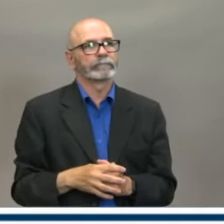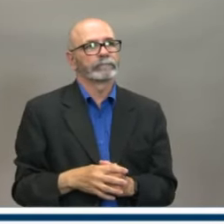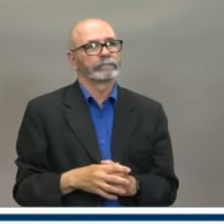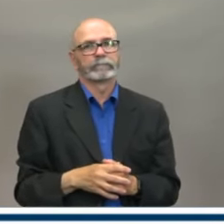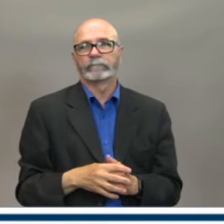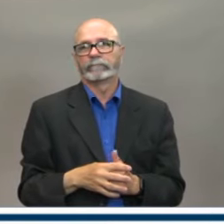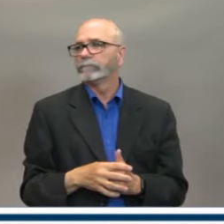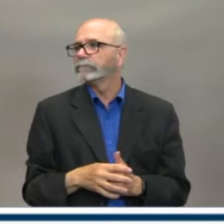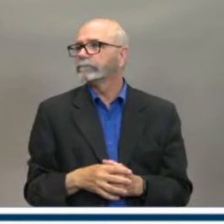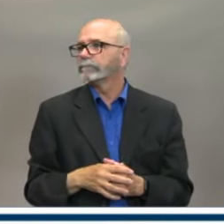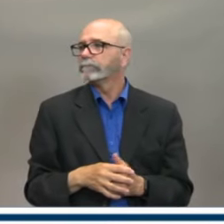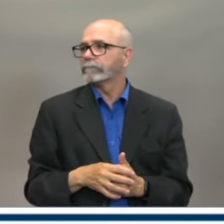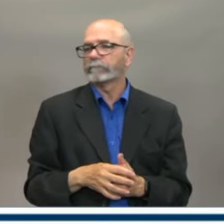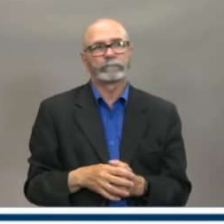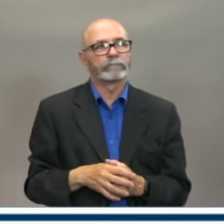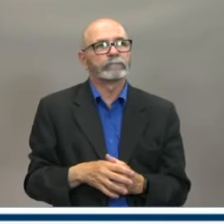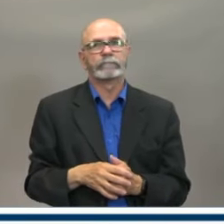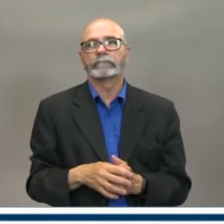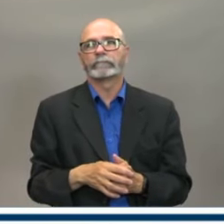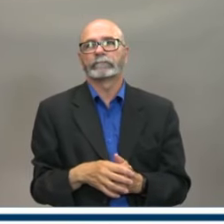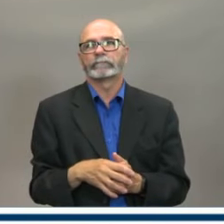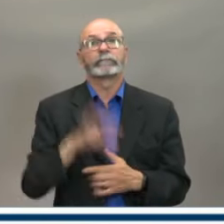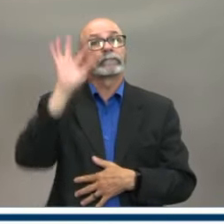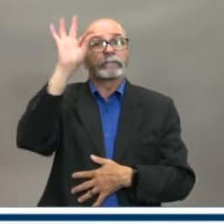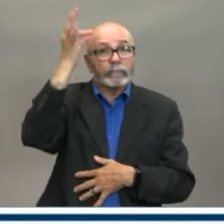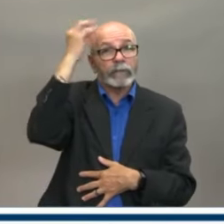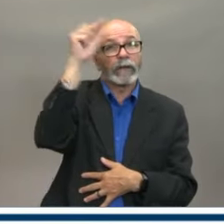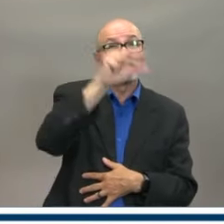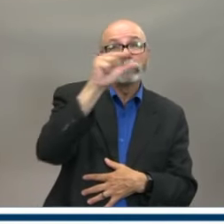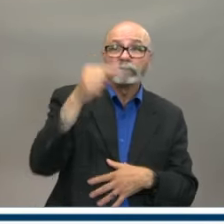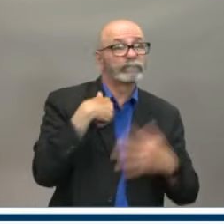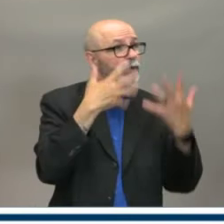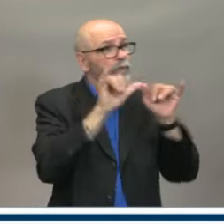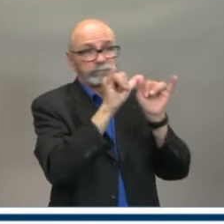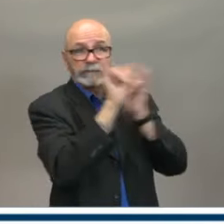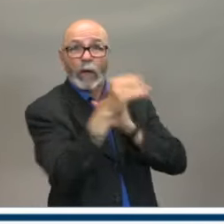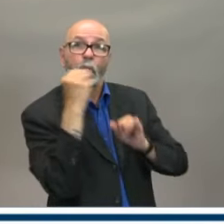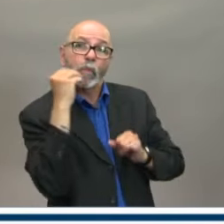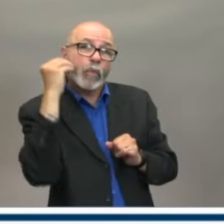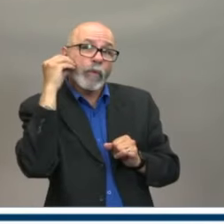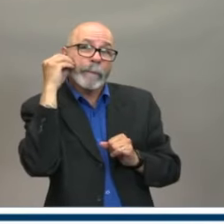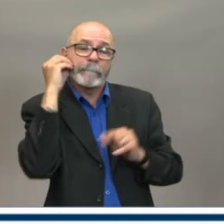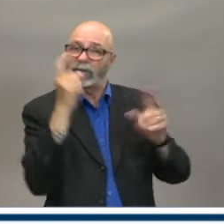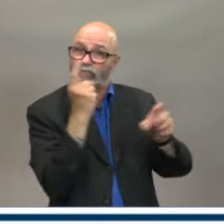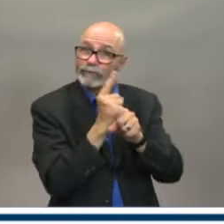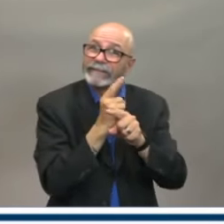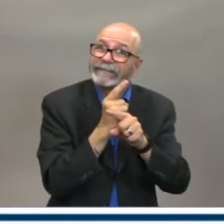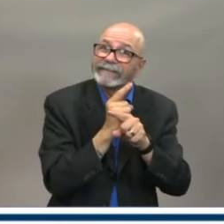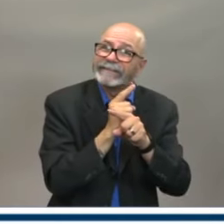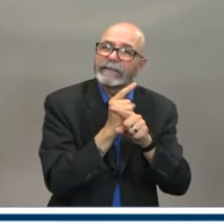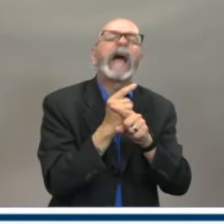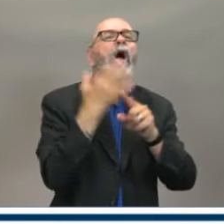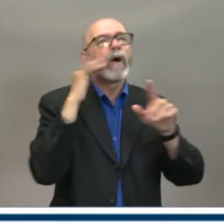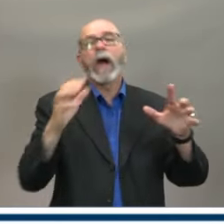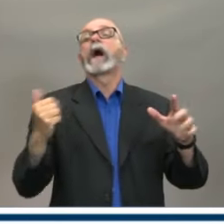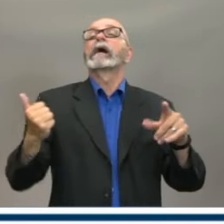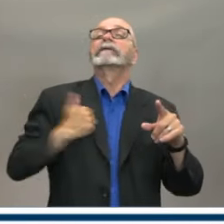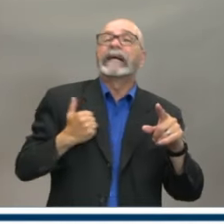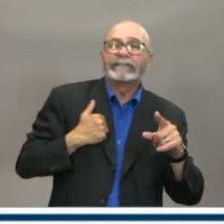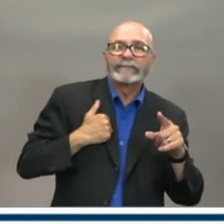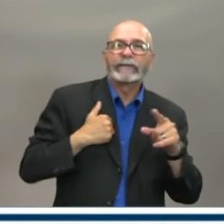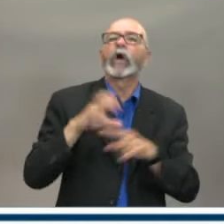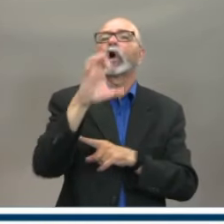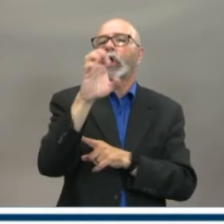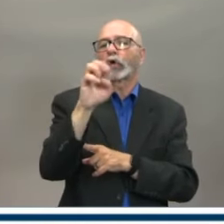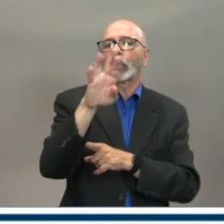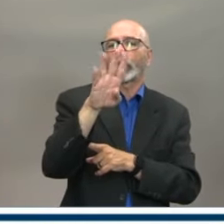federal government wanted people to stay home, it implemented the Canada Emergency Response Benefit. So with the CERB, Ottawa sending